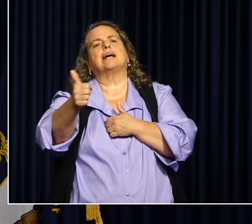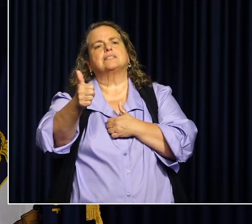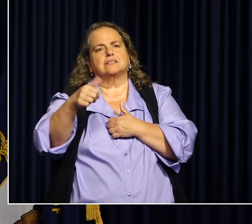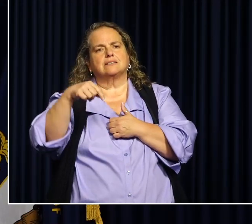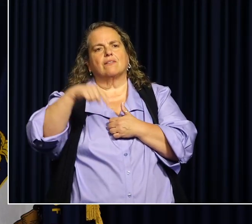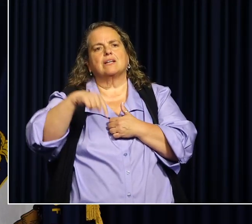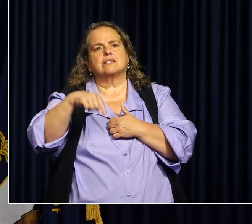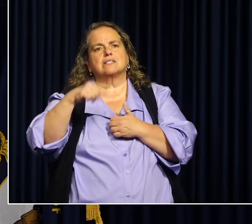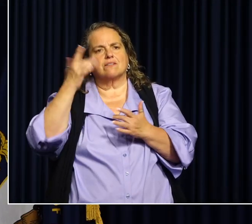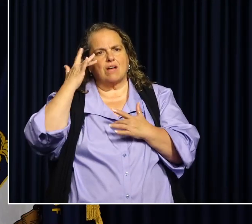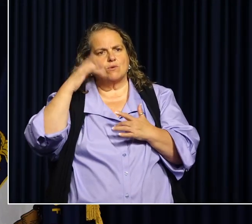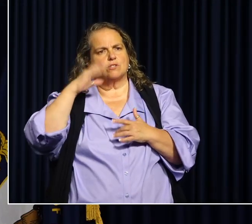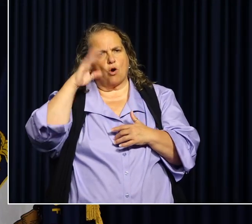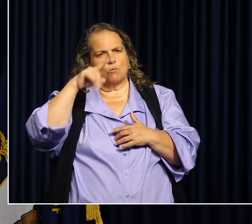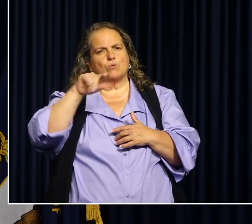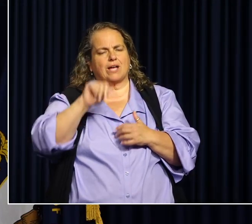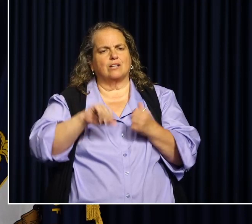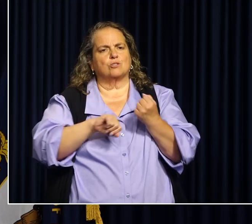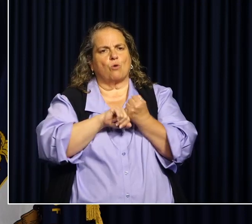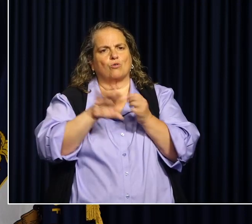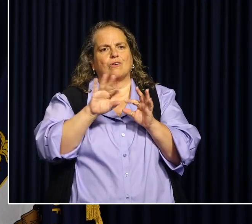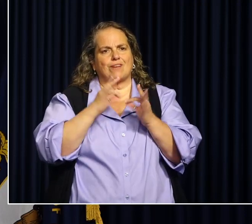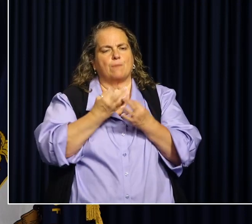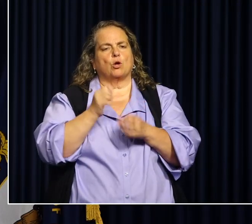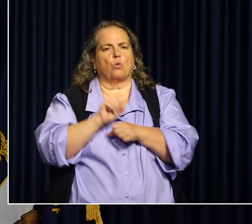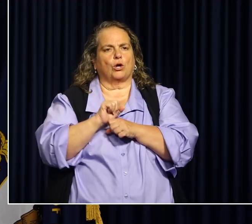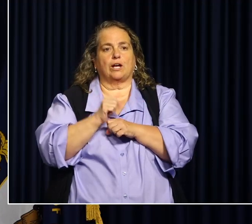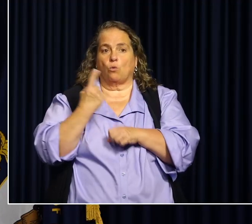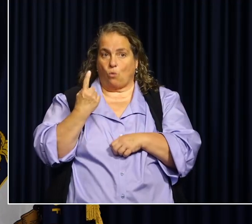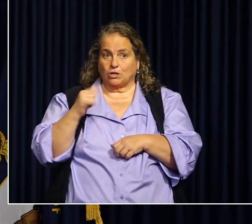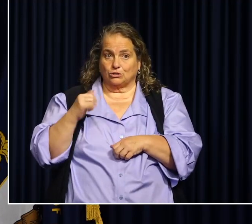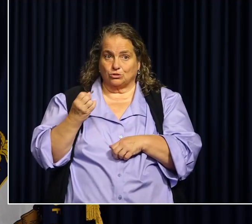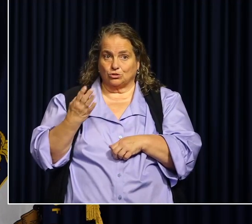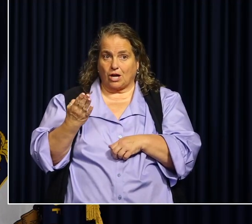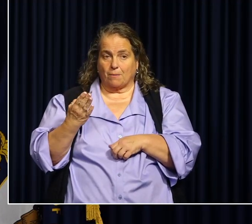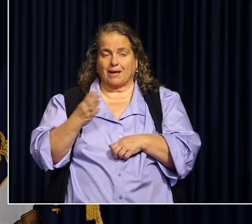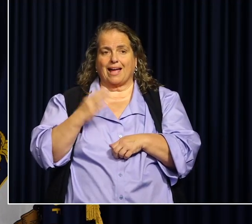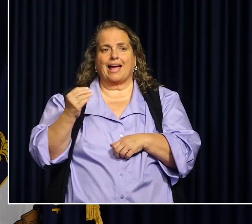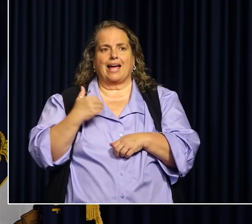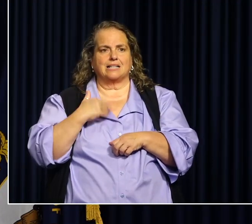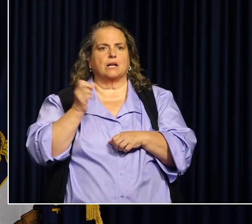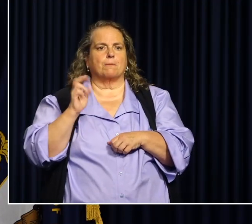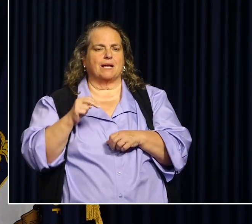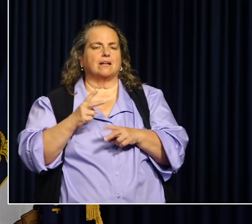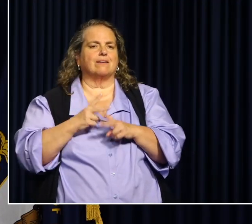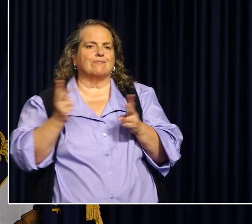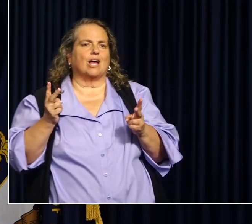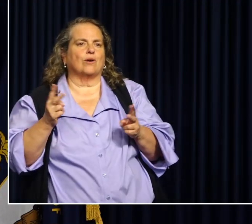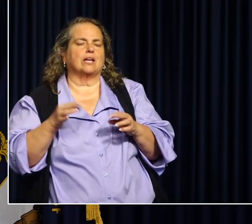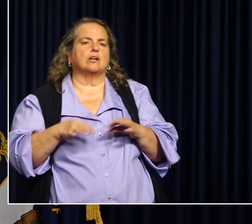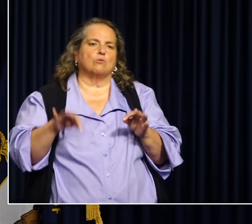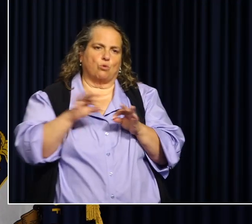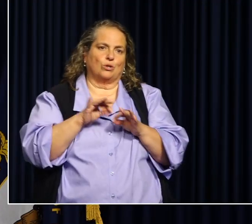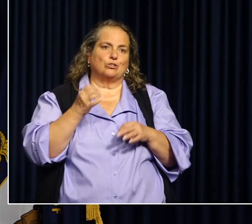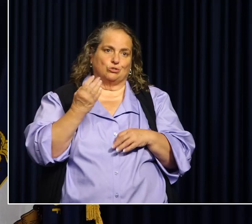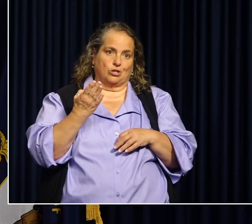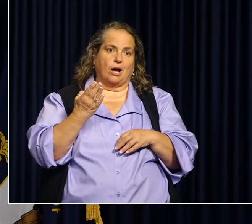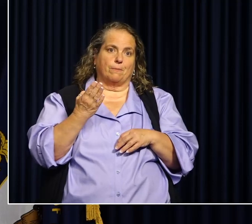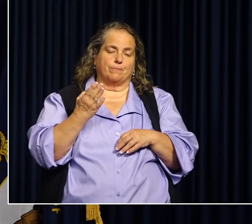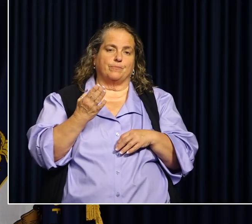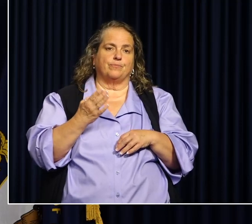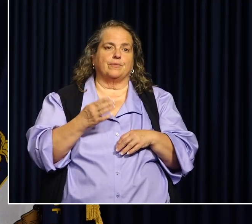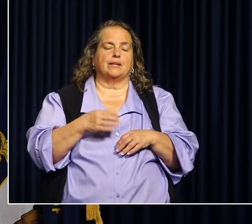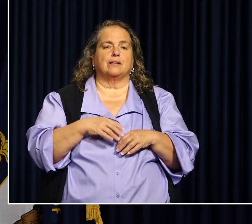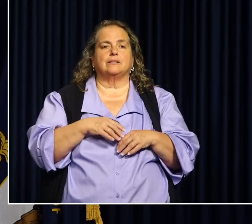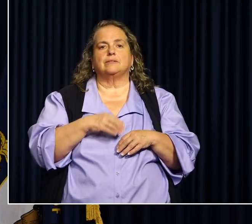that you ought to be able to support your family working just one job, and it's been a really important job. Second